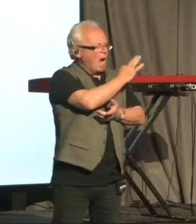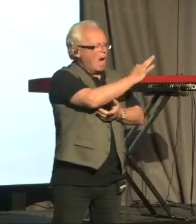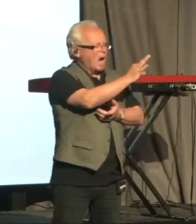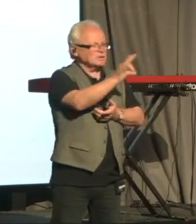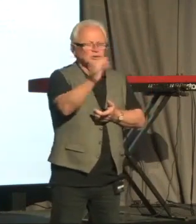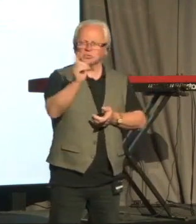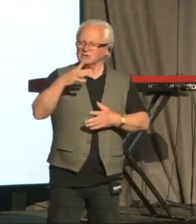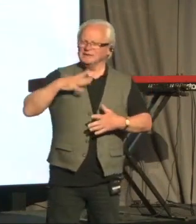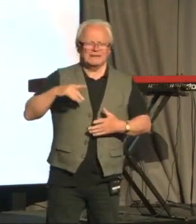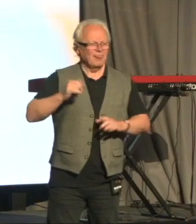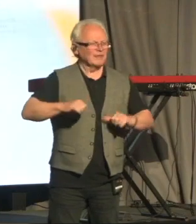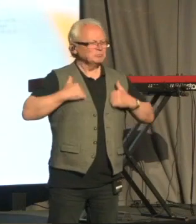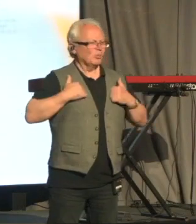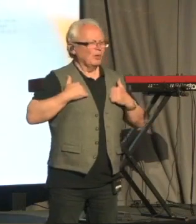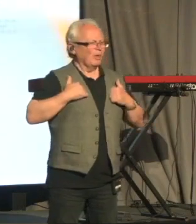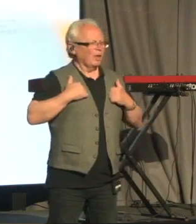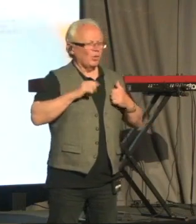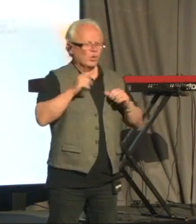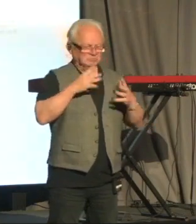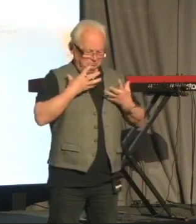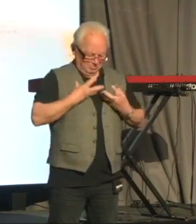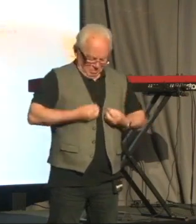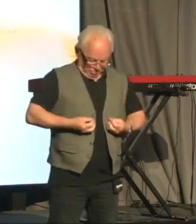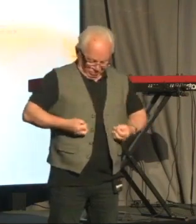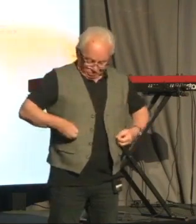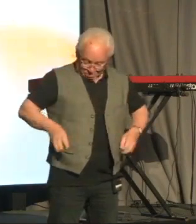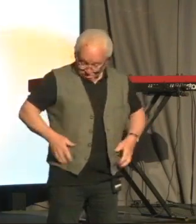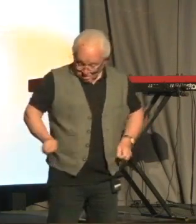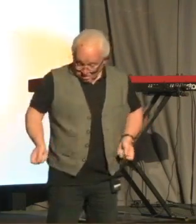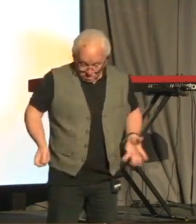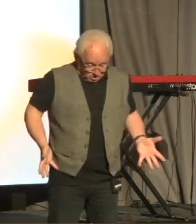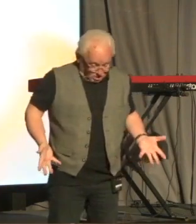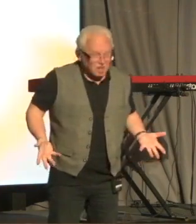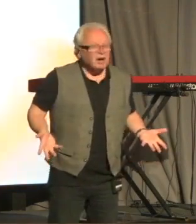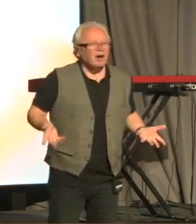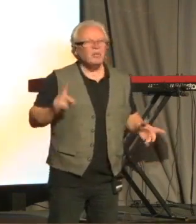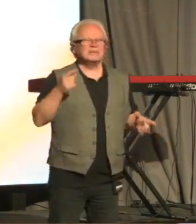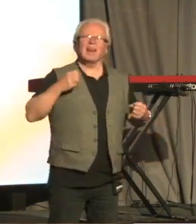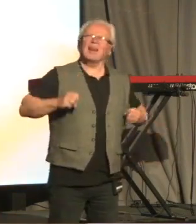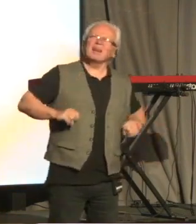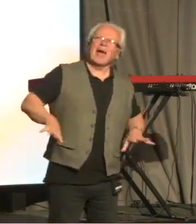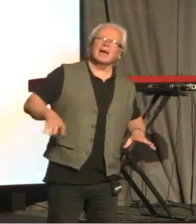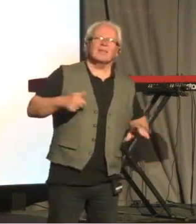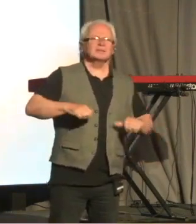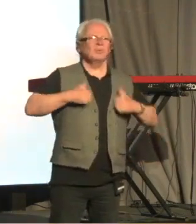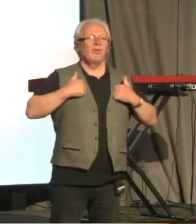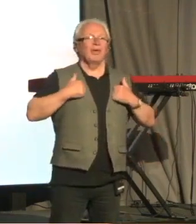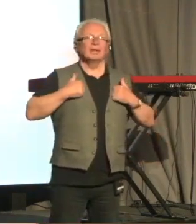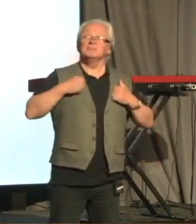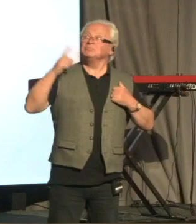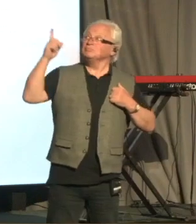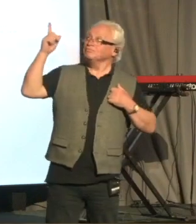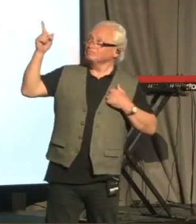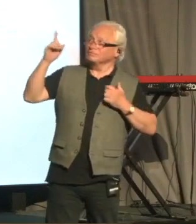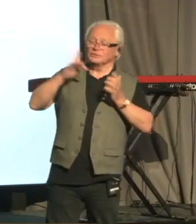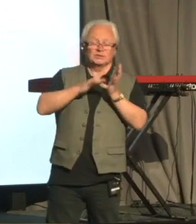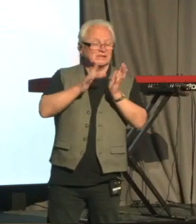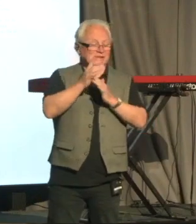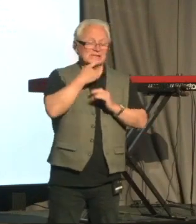What do you lack this morning? He says, "I am. I am." And so my prayer